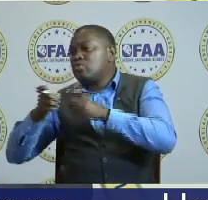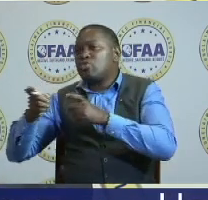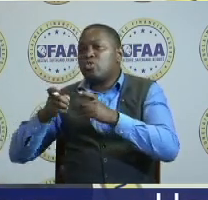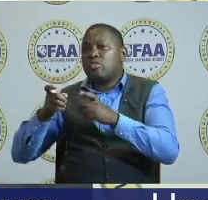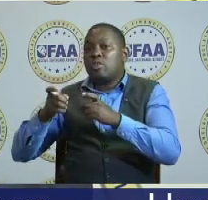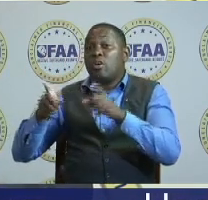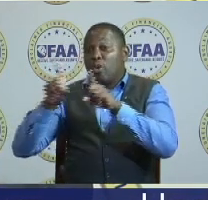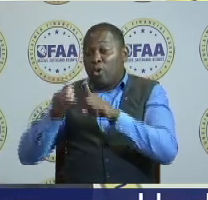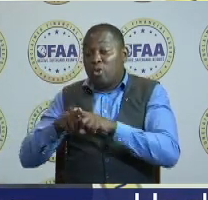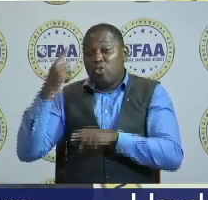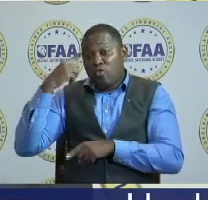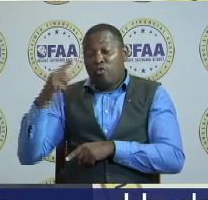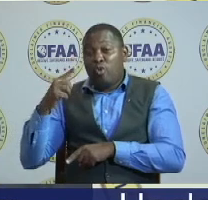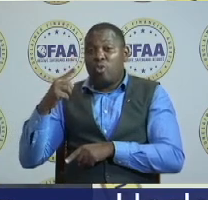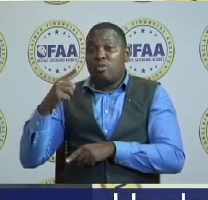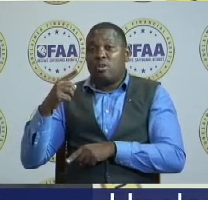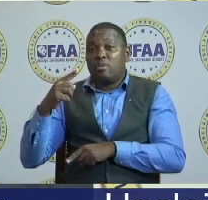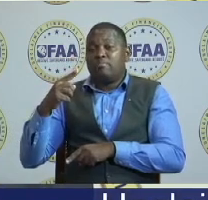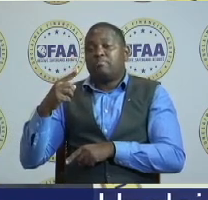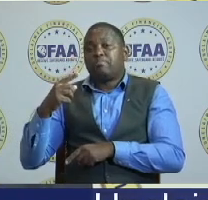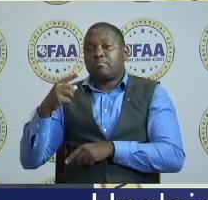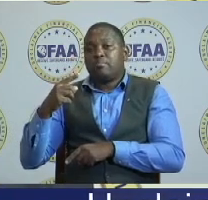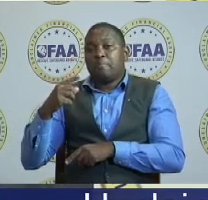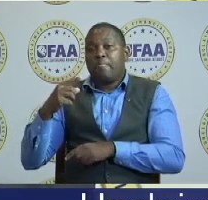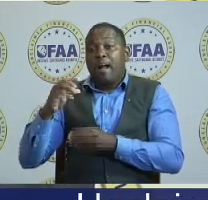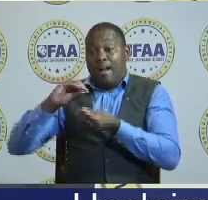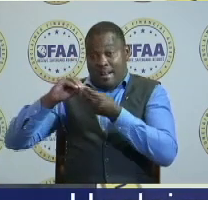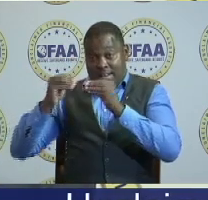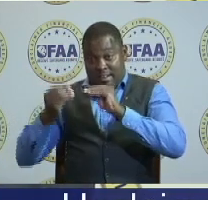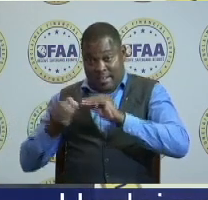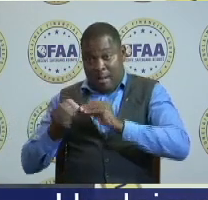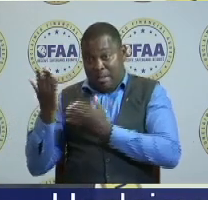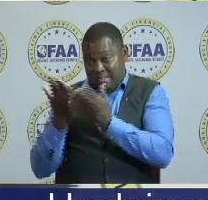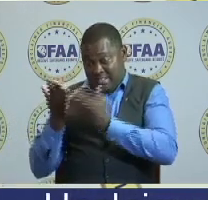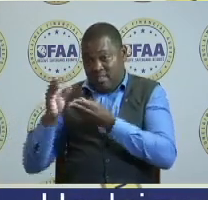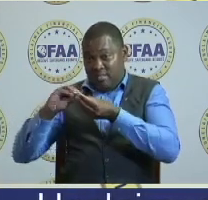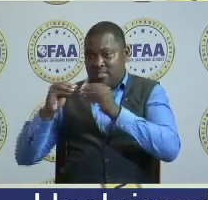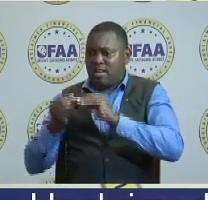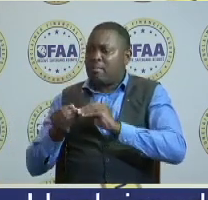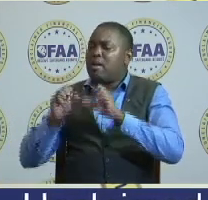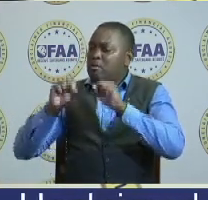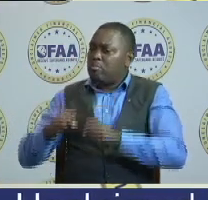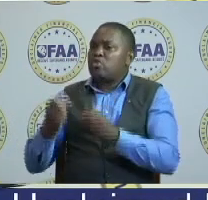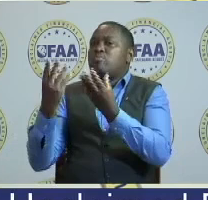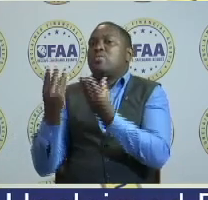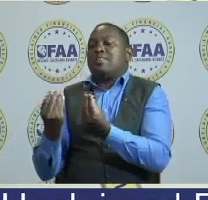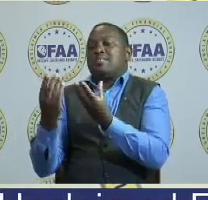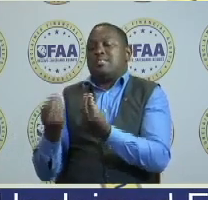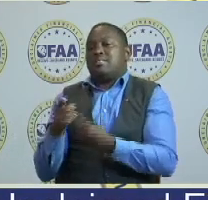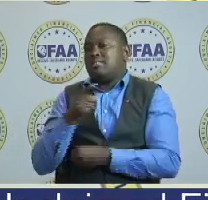like the Huduma number, it should make it easier for you as a holder to proactively ensure